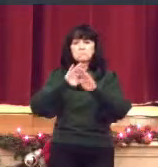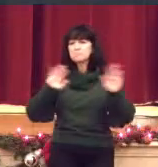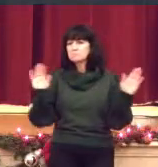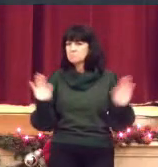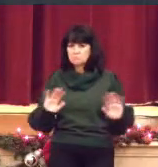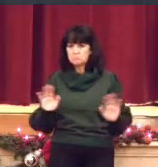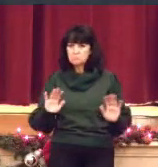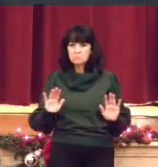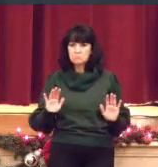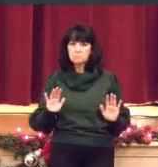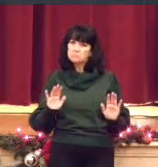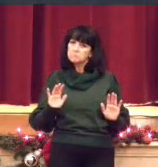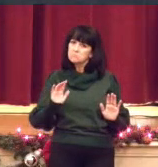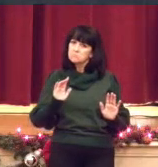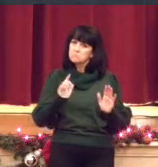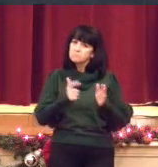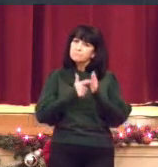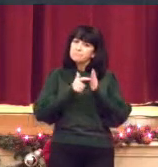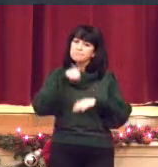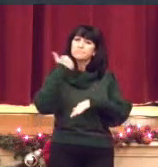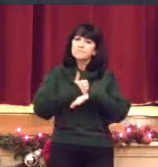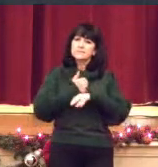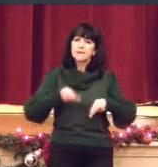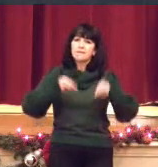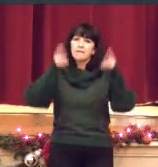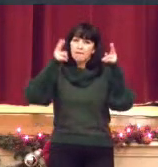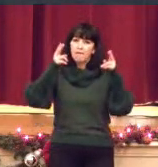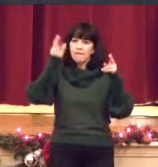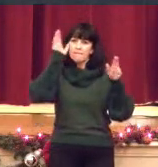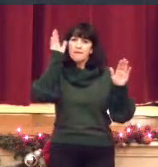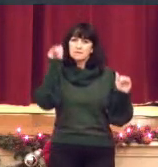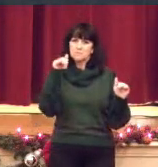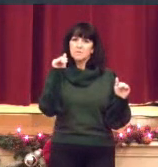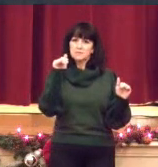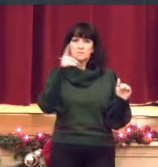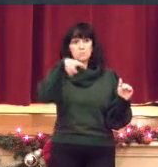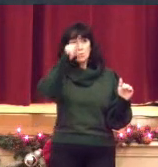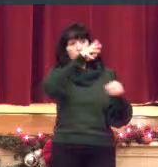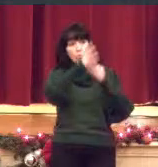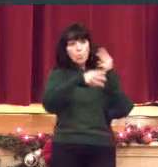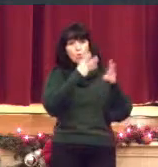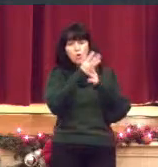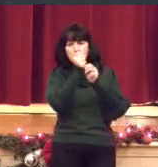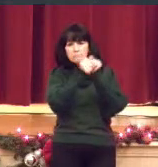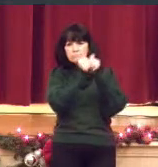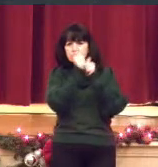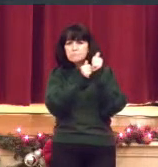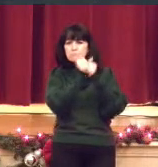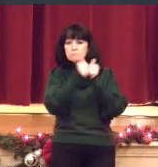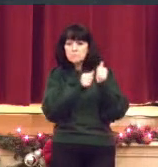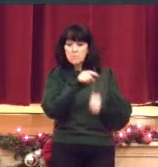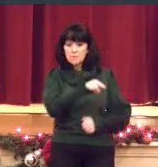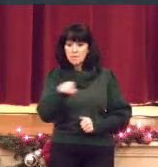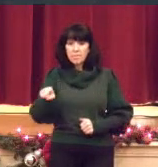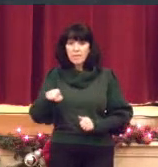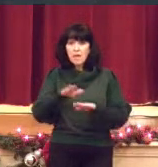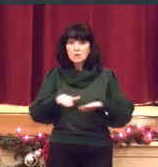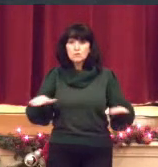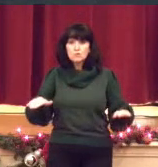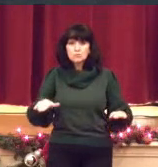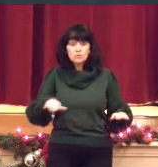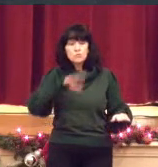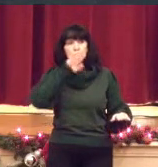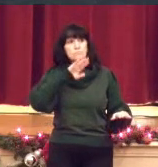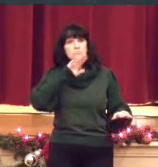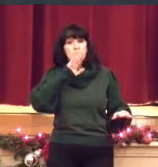have high expectation for our children. It's a very competitive world out there. And if we don't, they're not going to be able to be